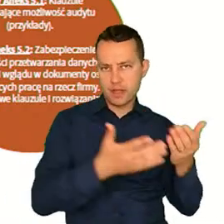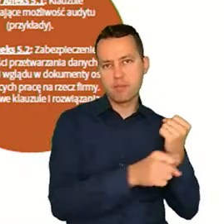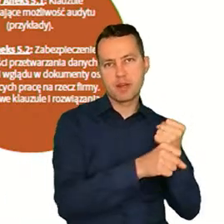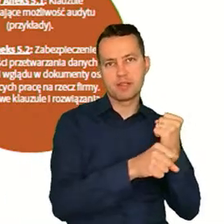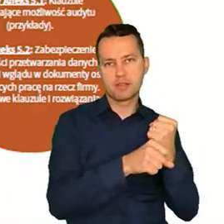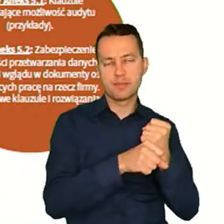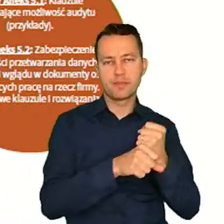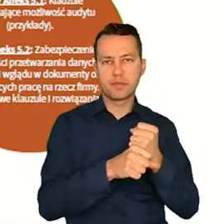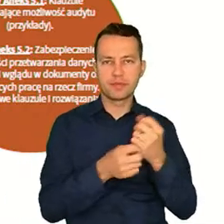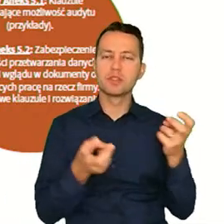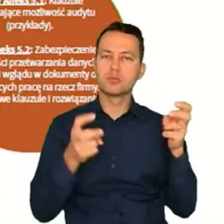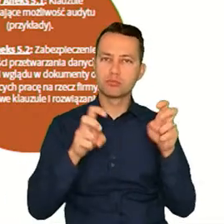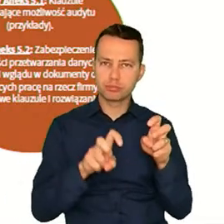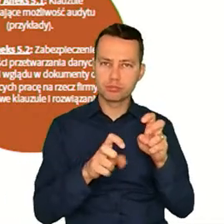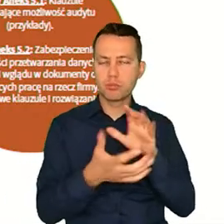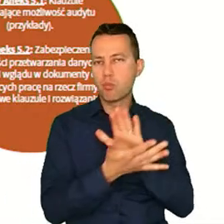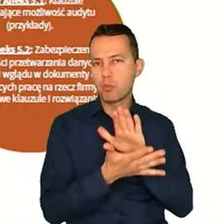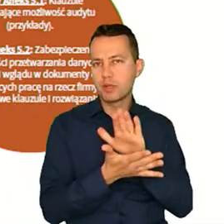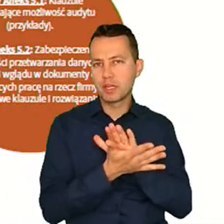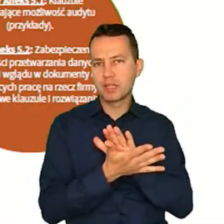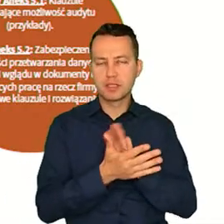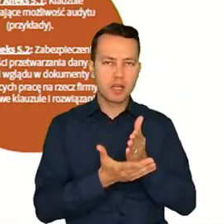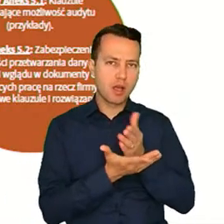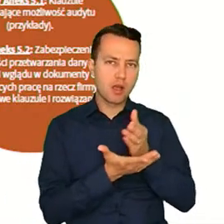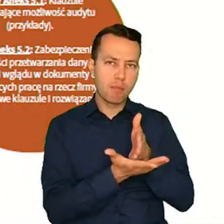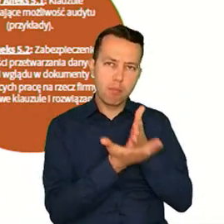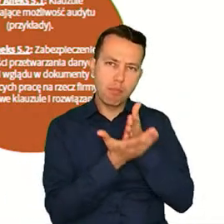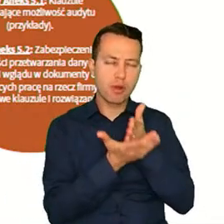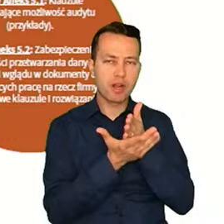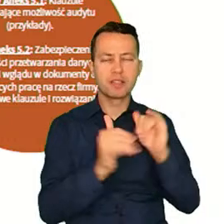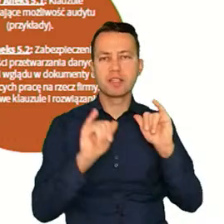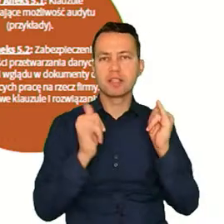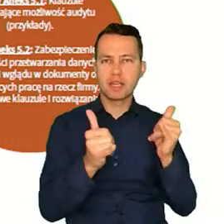a publication was developed